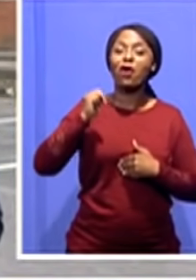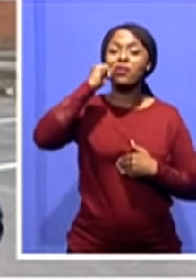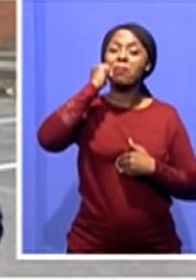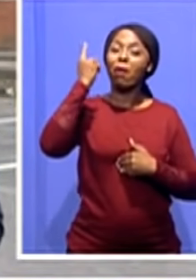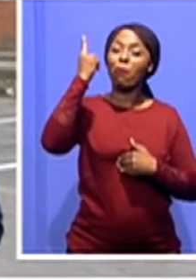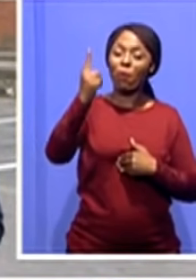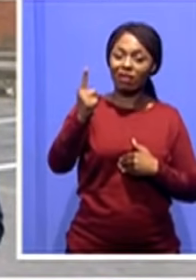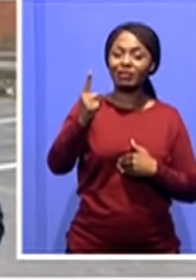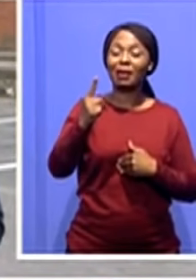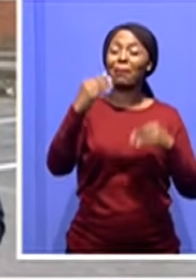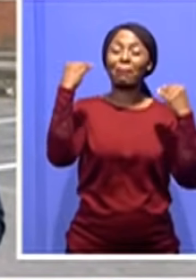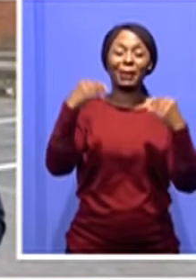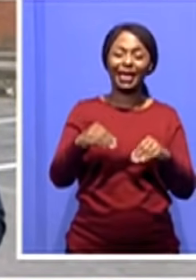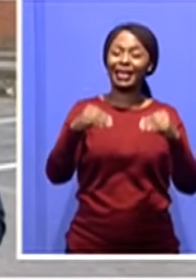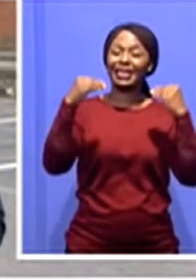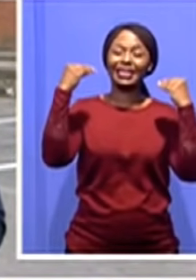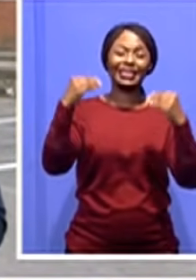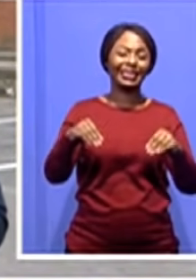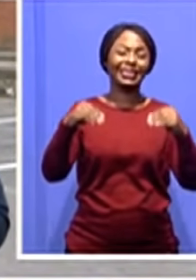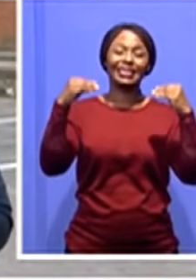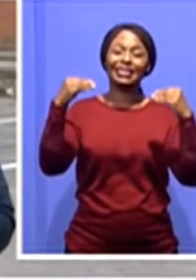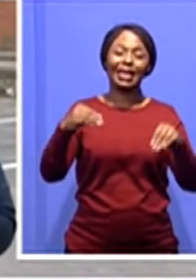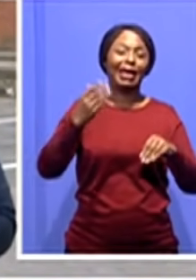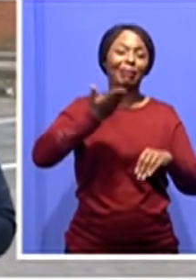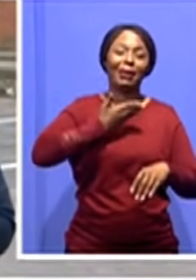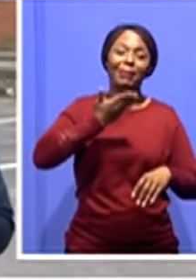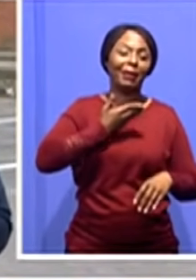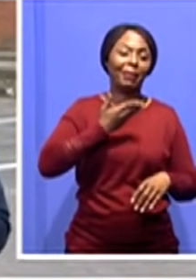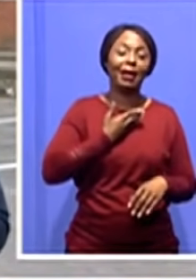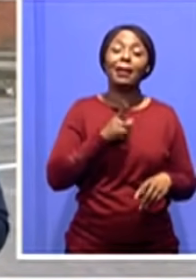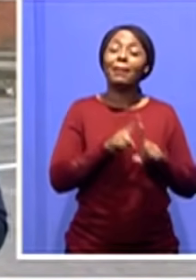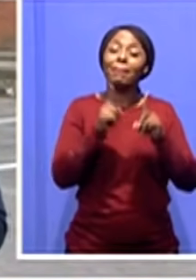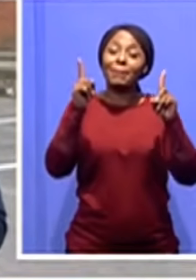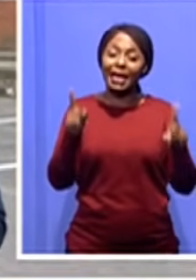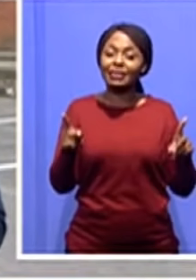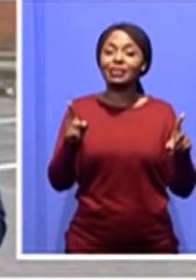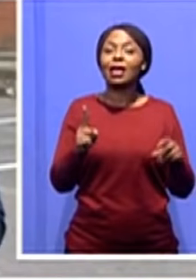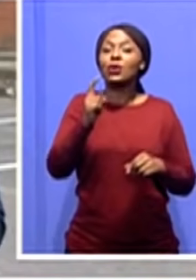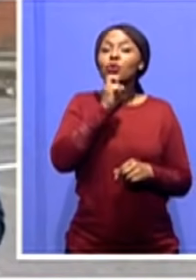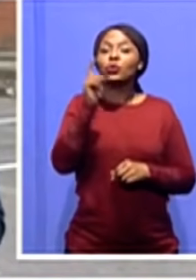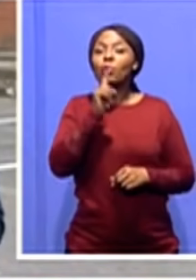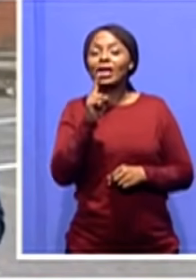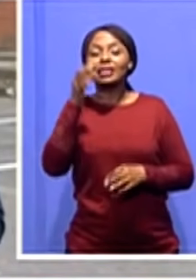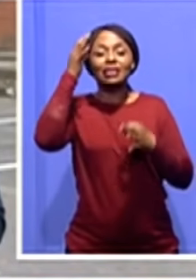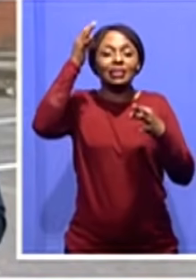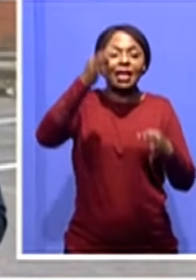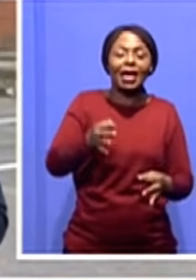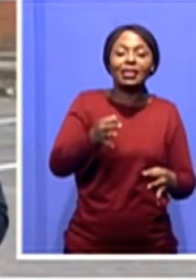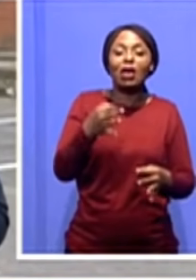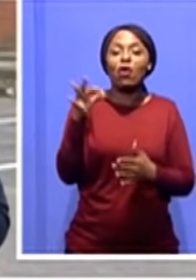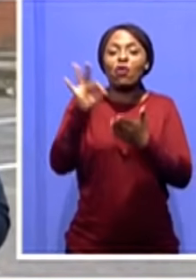they be using to decide on who to vote for? What is the EFF saying in order to